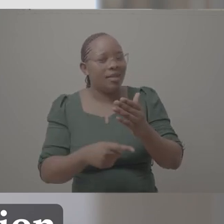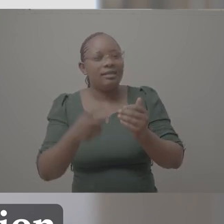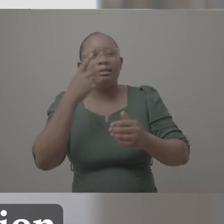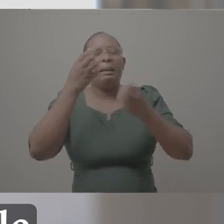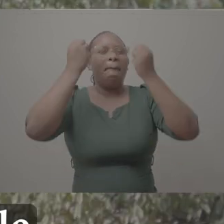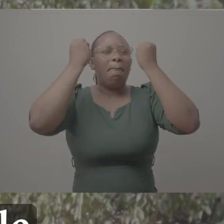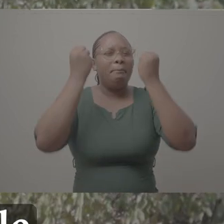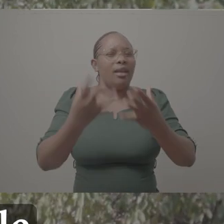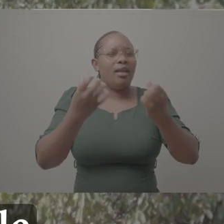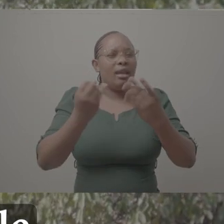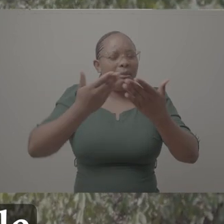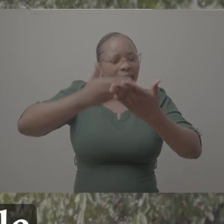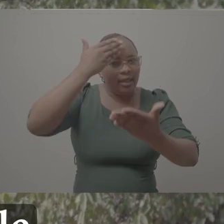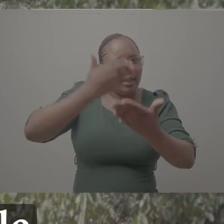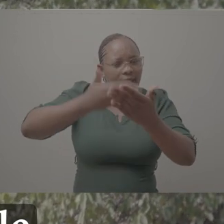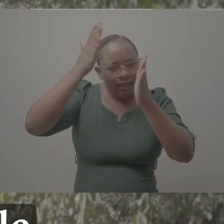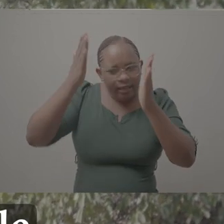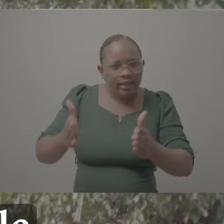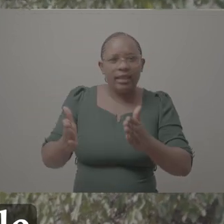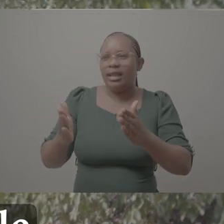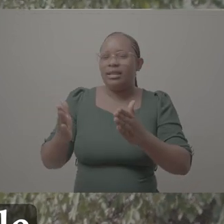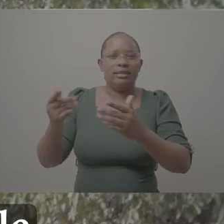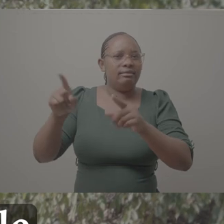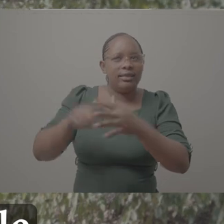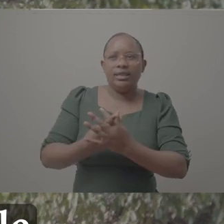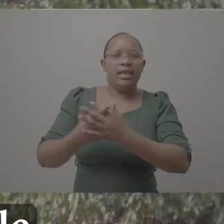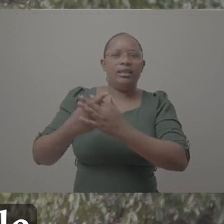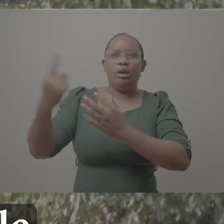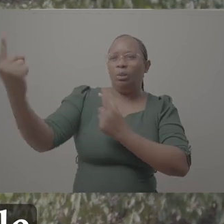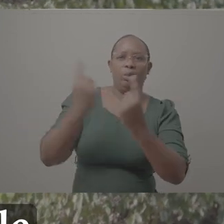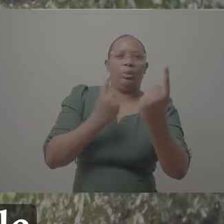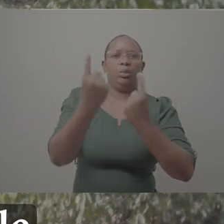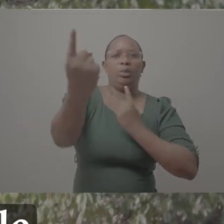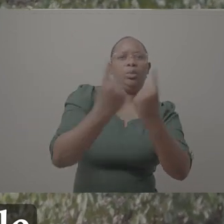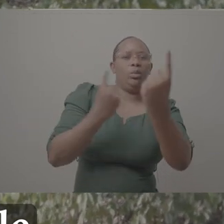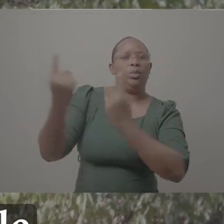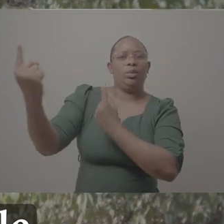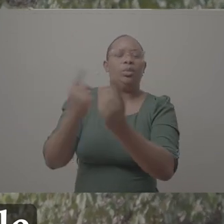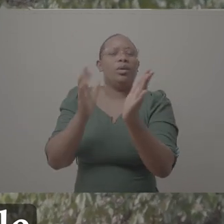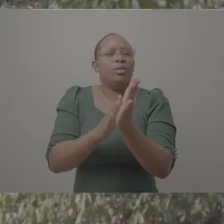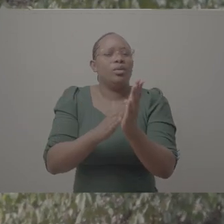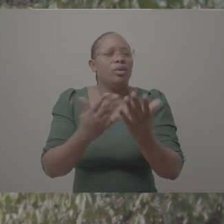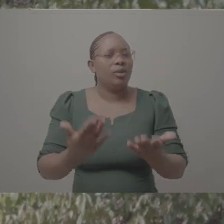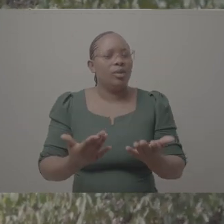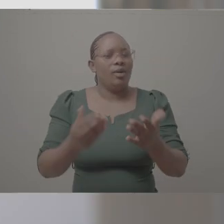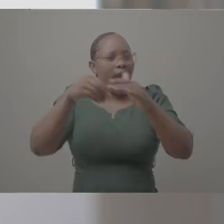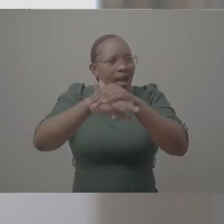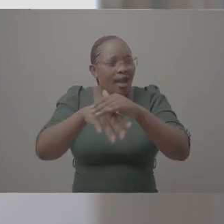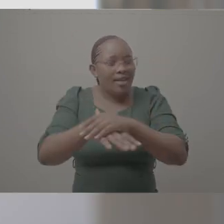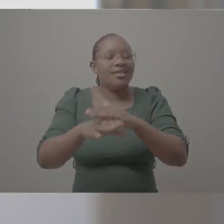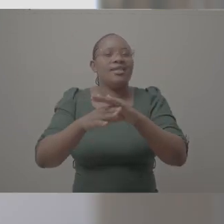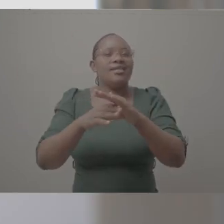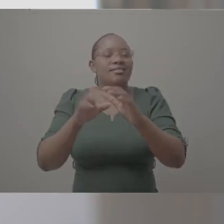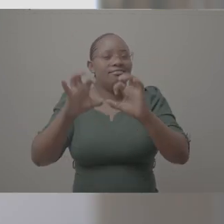of pupils coming to school because they were able now to access education. So